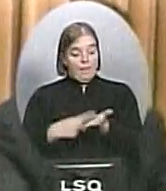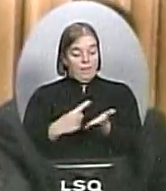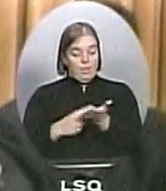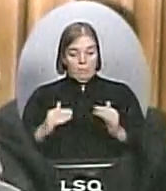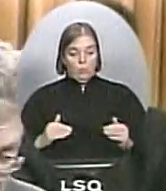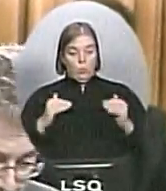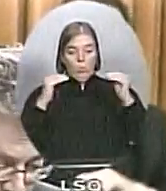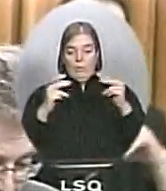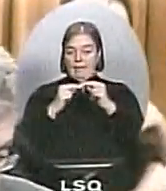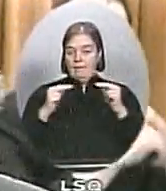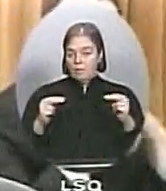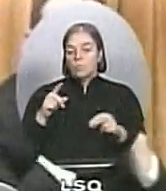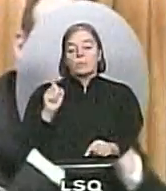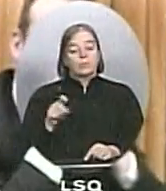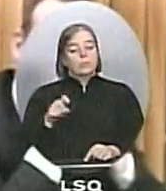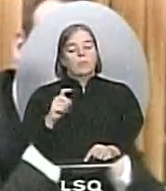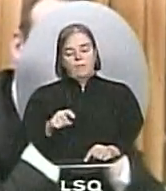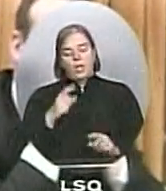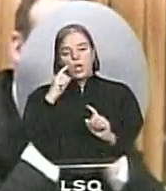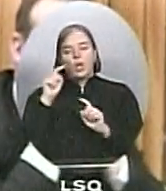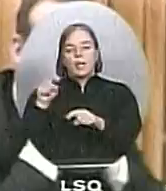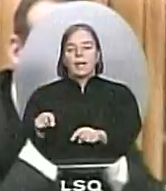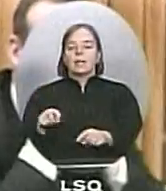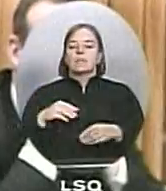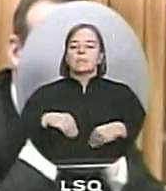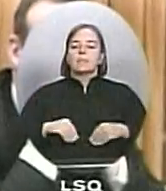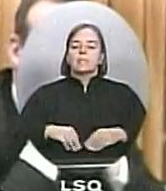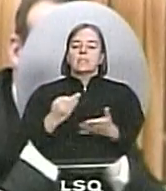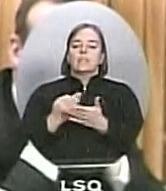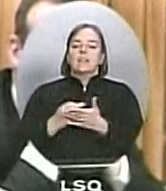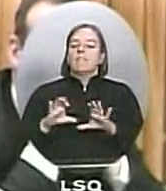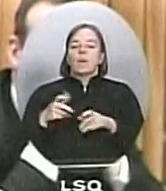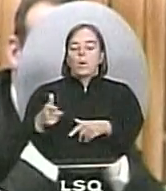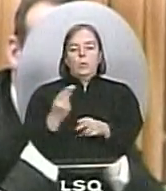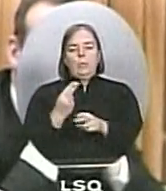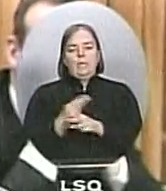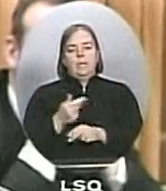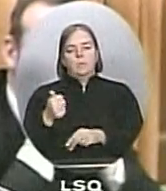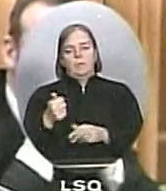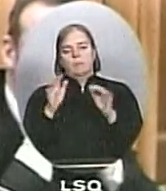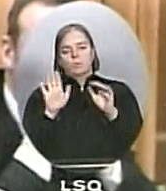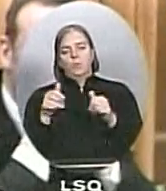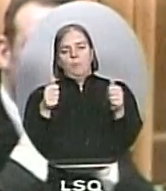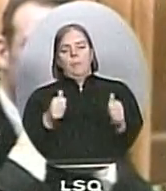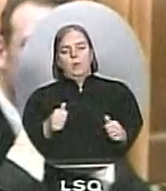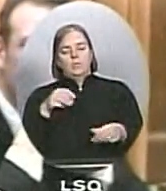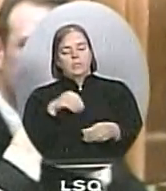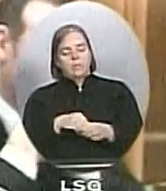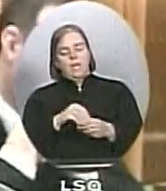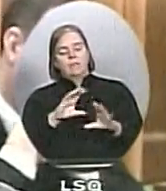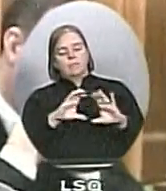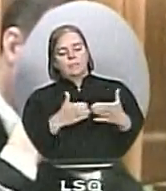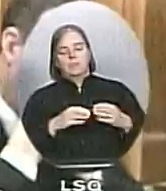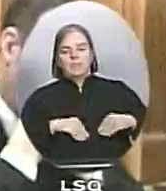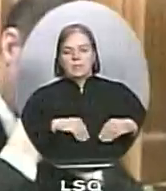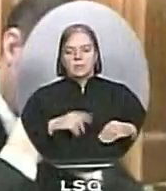who used his cabinet position to try and influence the CRTC on a coveted radio license. So he either didn't understand the rules